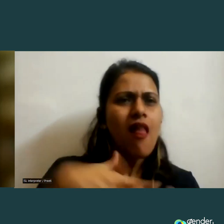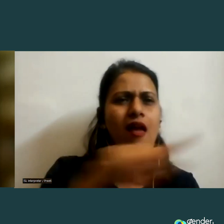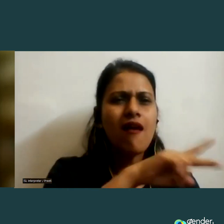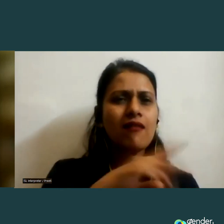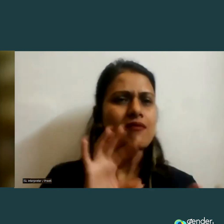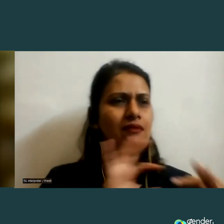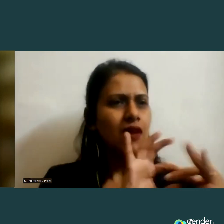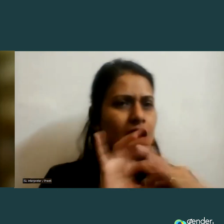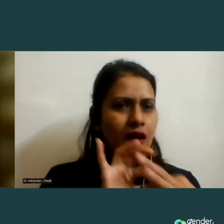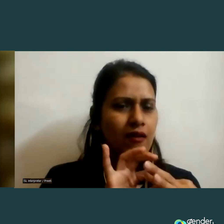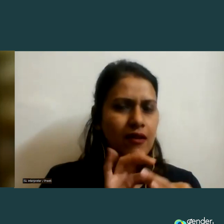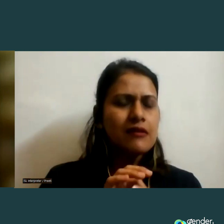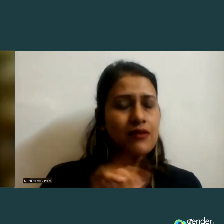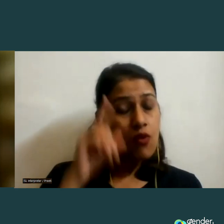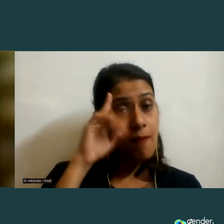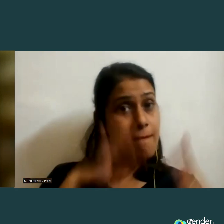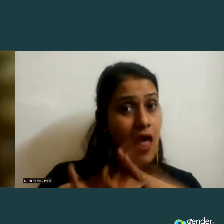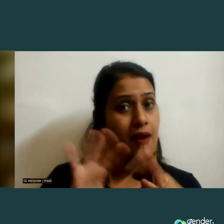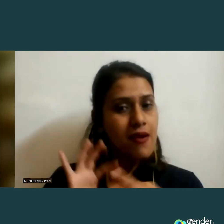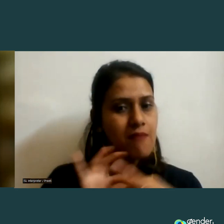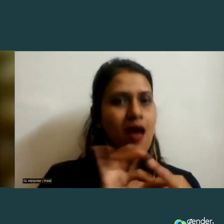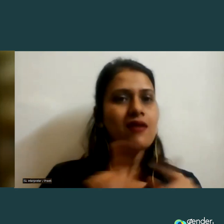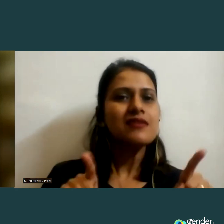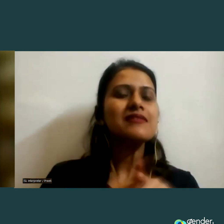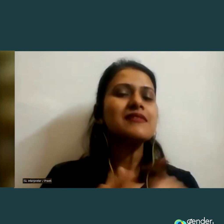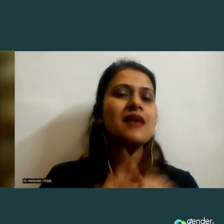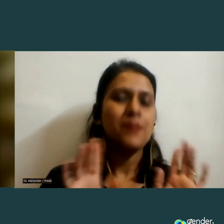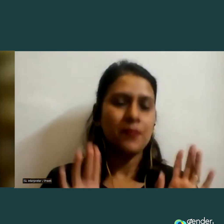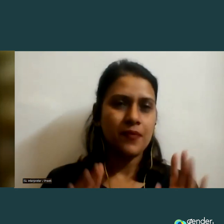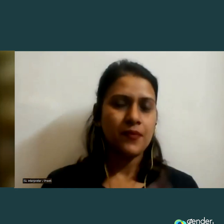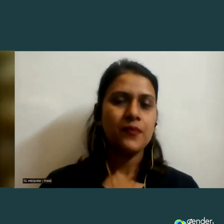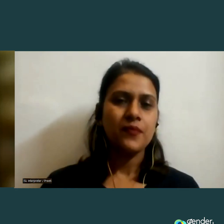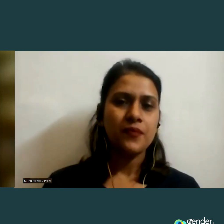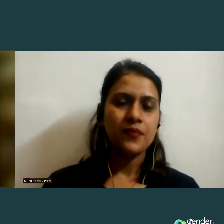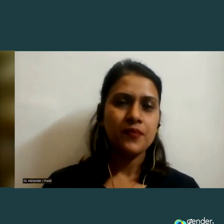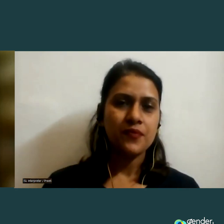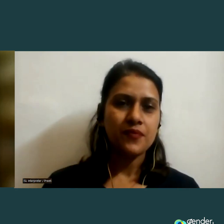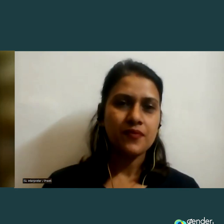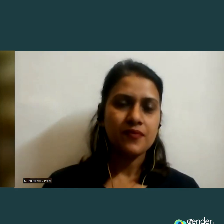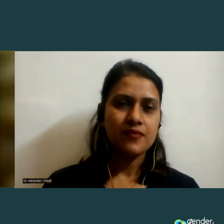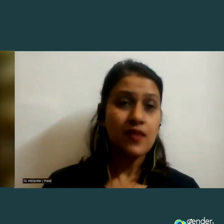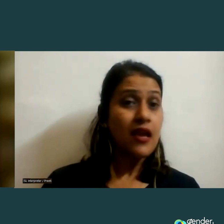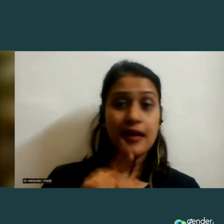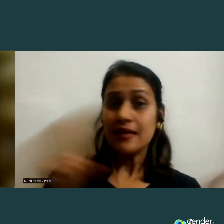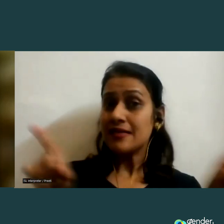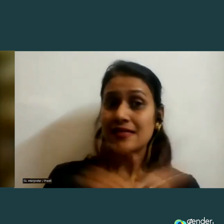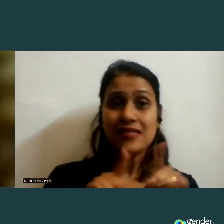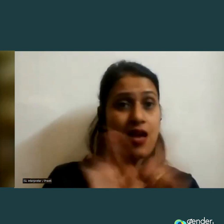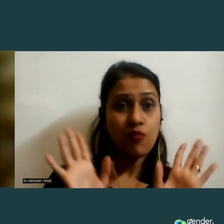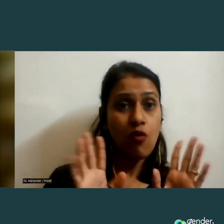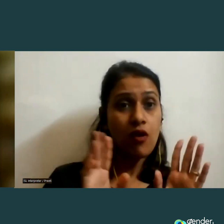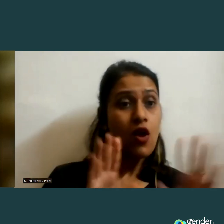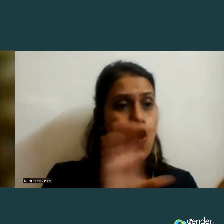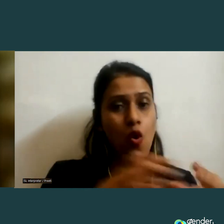spatial design. So we apply, and it also varies, right, depending on the user groups